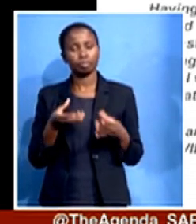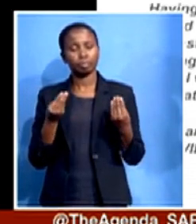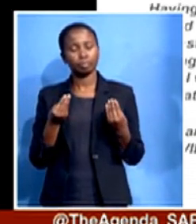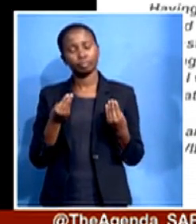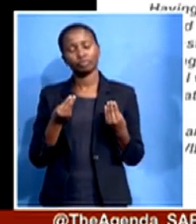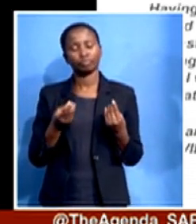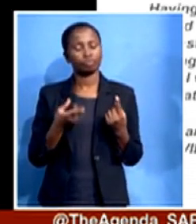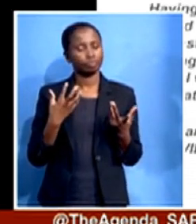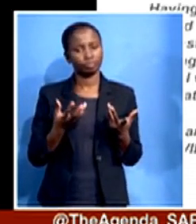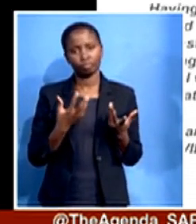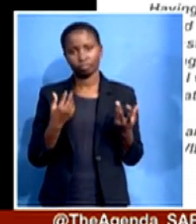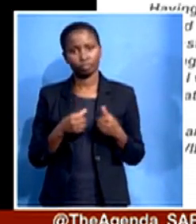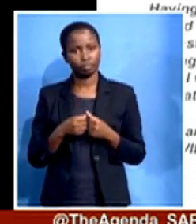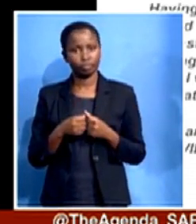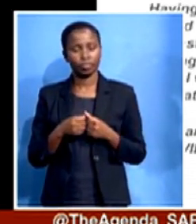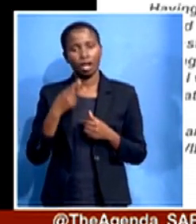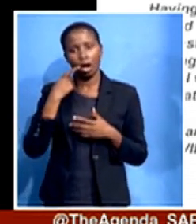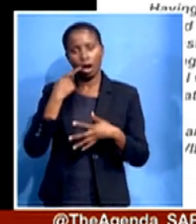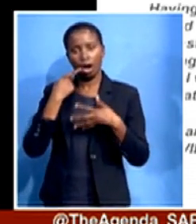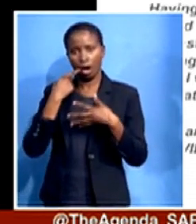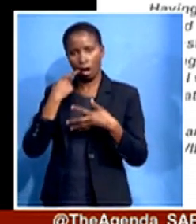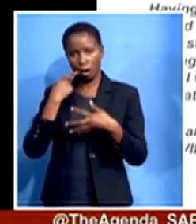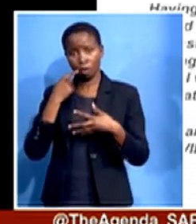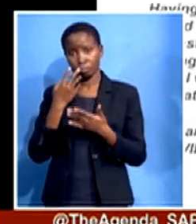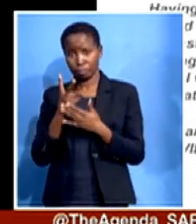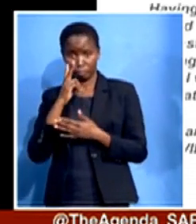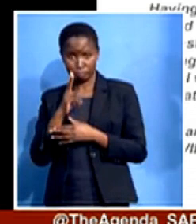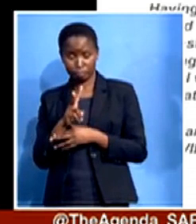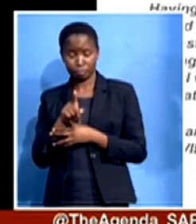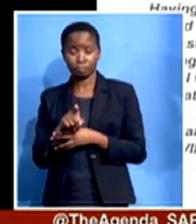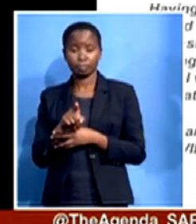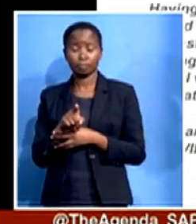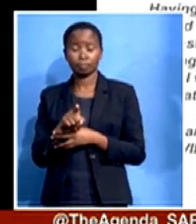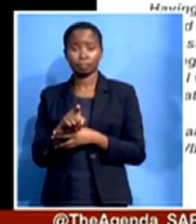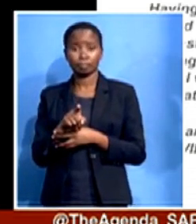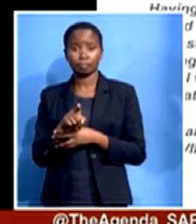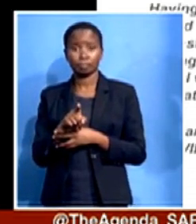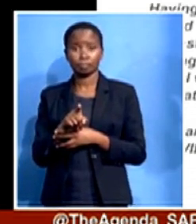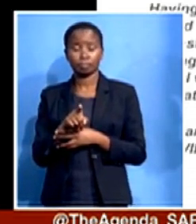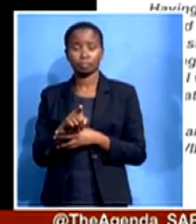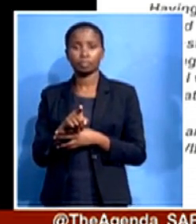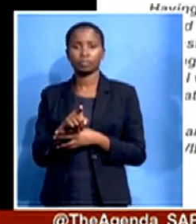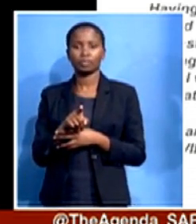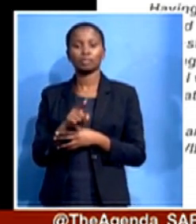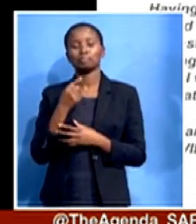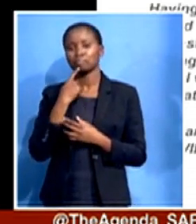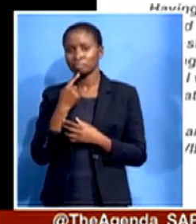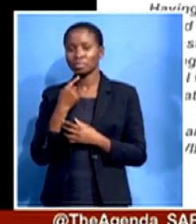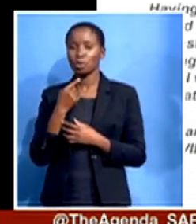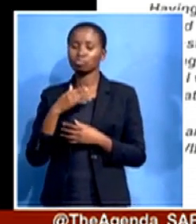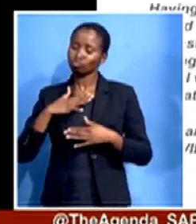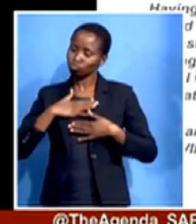ventilators. As you can see, they were expressing appreciation to the rest of the team who developed